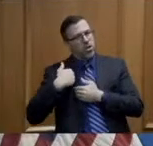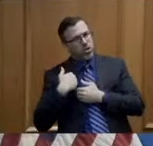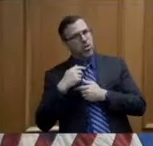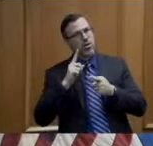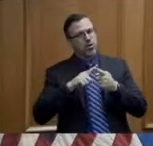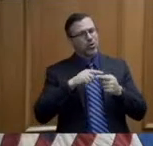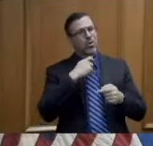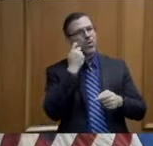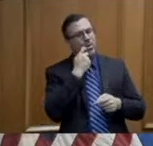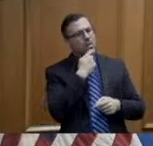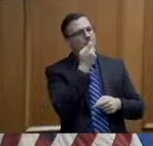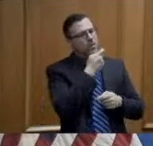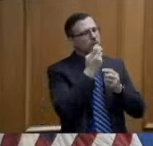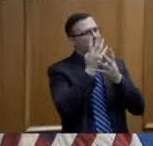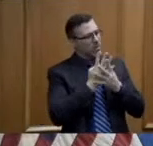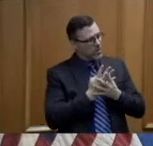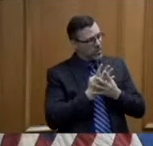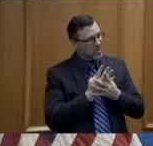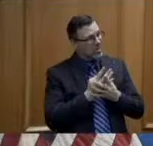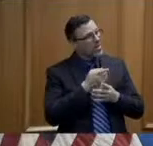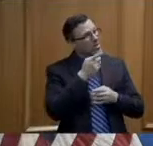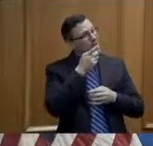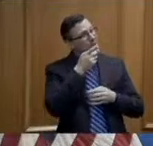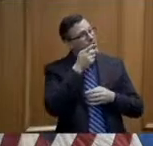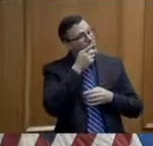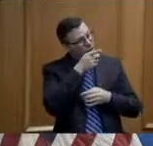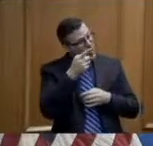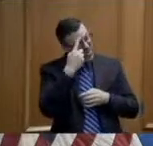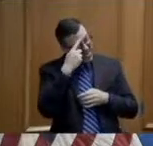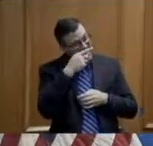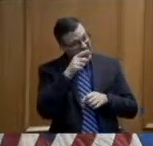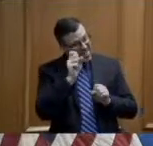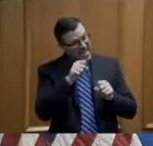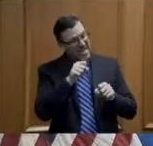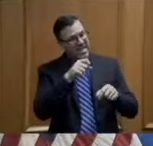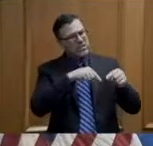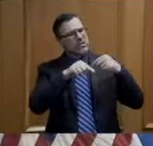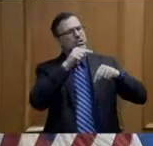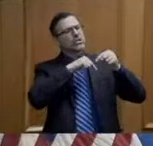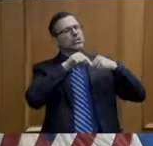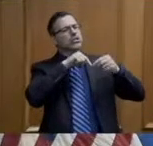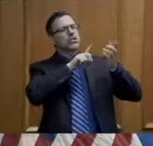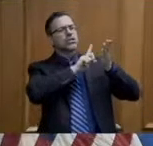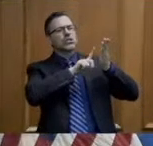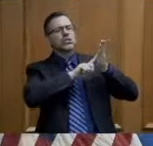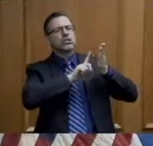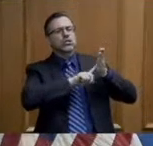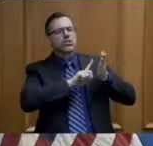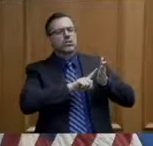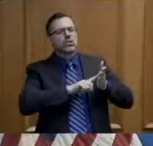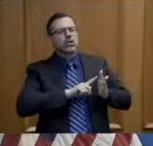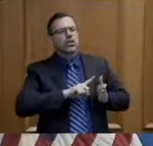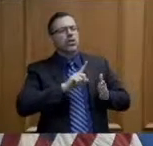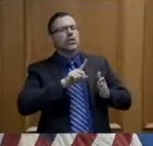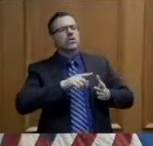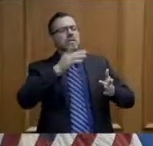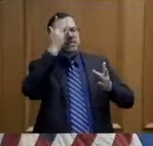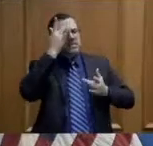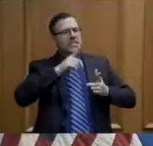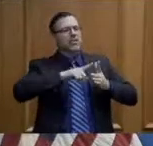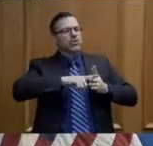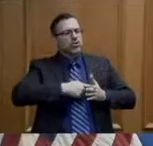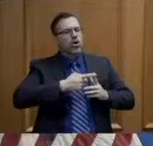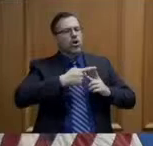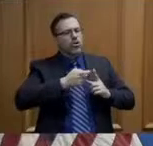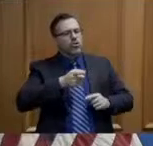the capability of also tracing all of the people who may have had contact with someone who